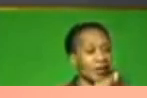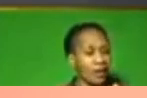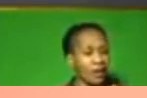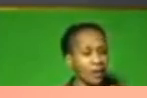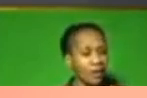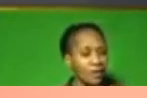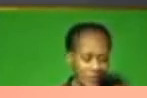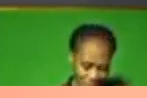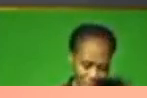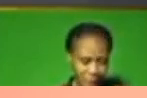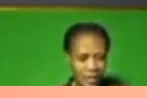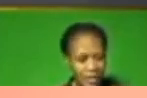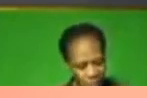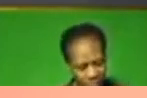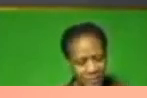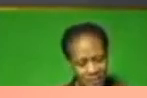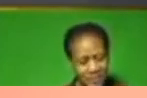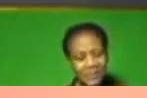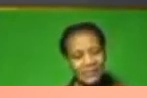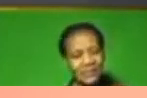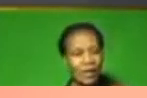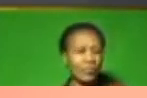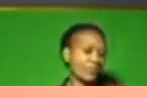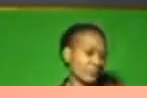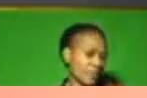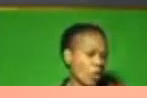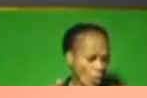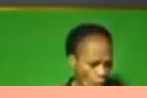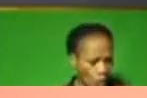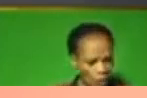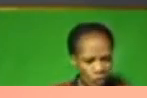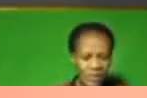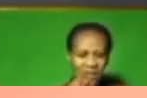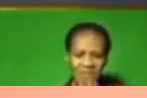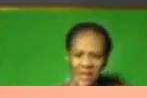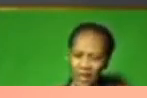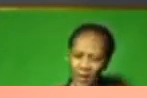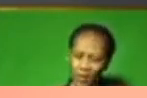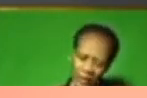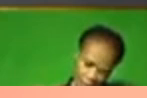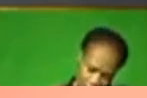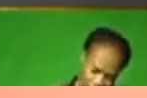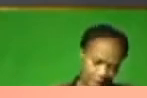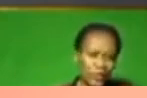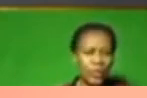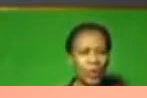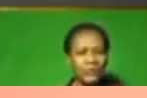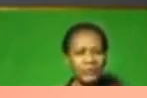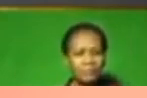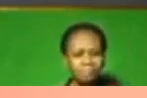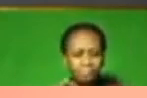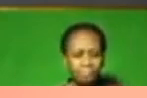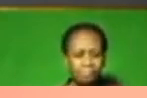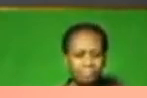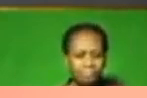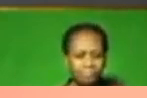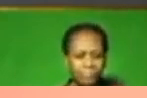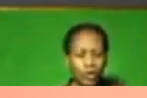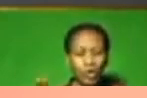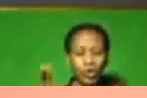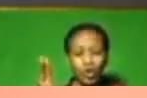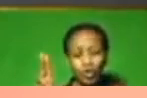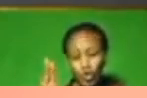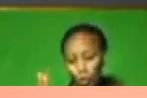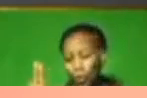global South, and have been vocal in calling for the reform, as I said, of the